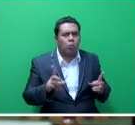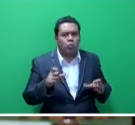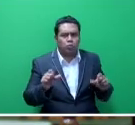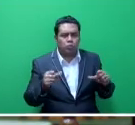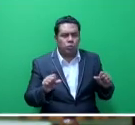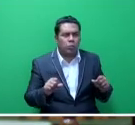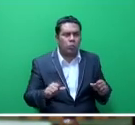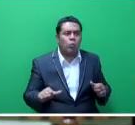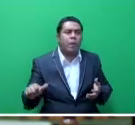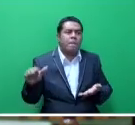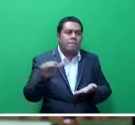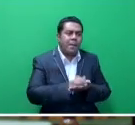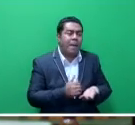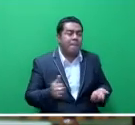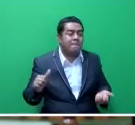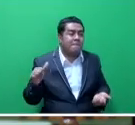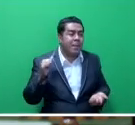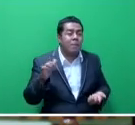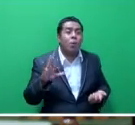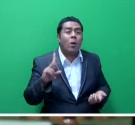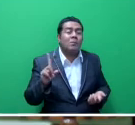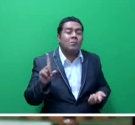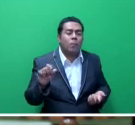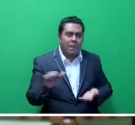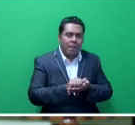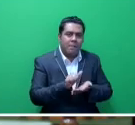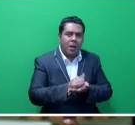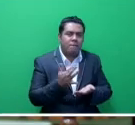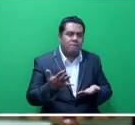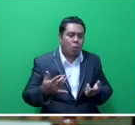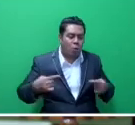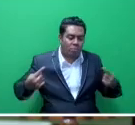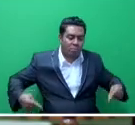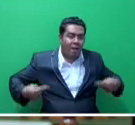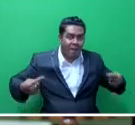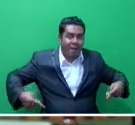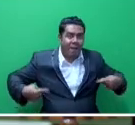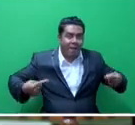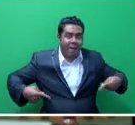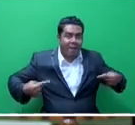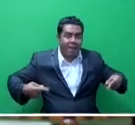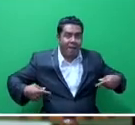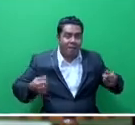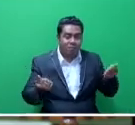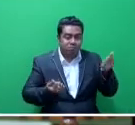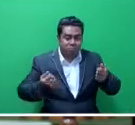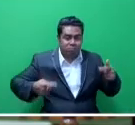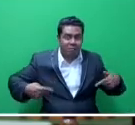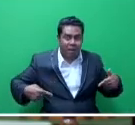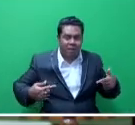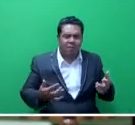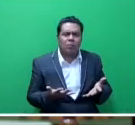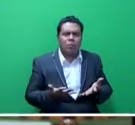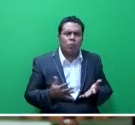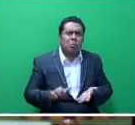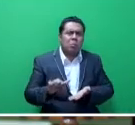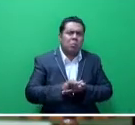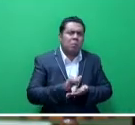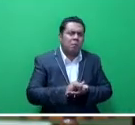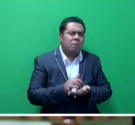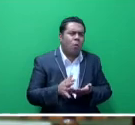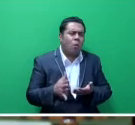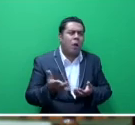be buying back used tires for loose tire imports and imposing a tire recycling levy on all new and second-hand